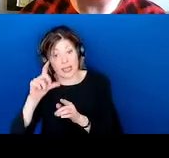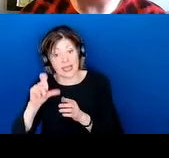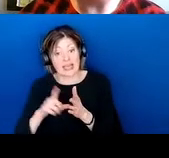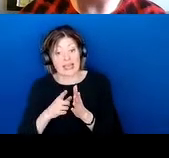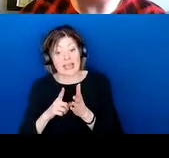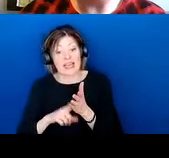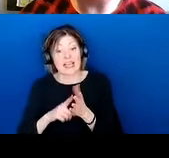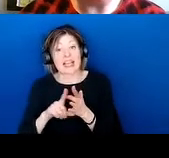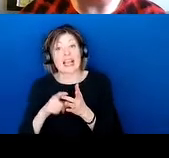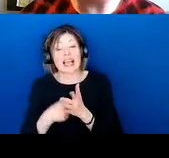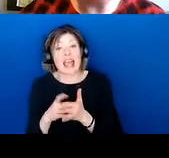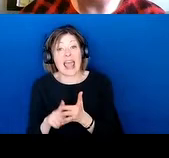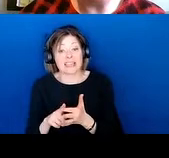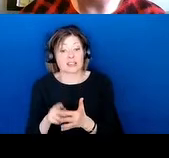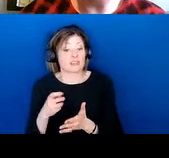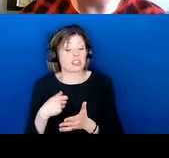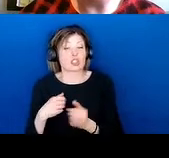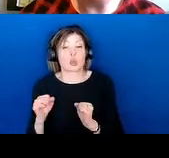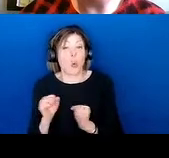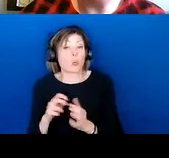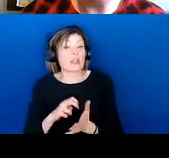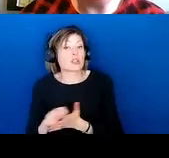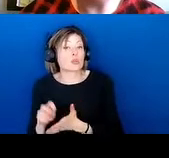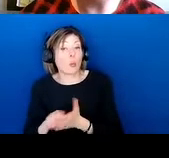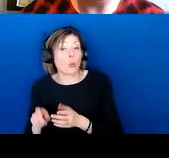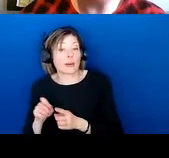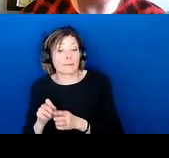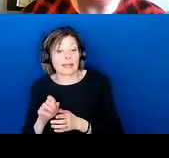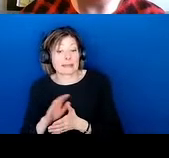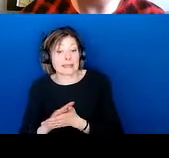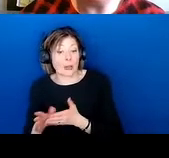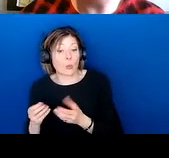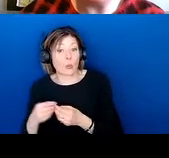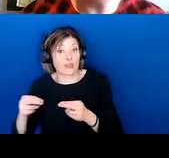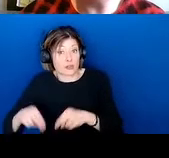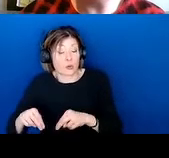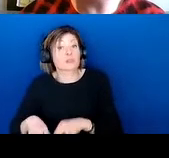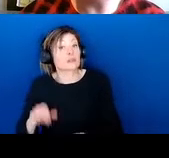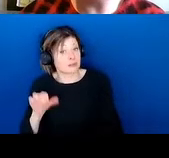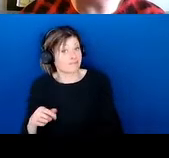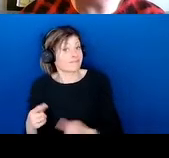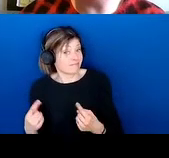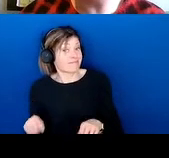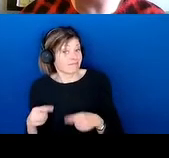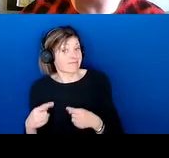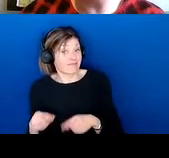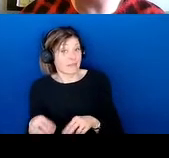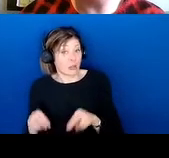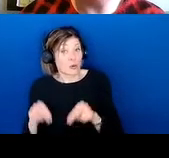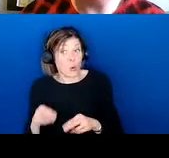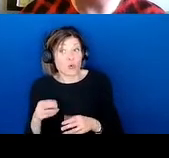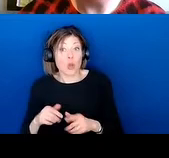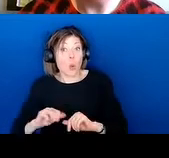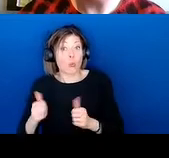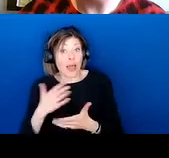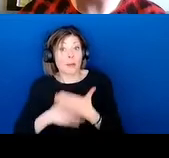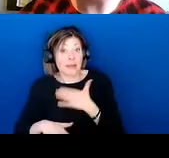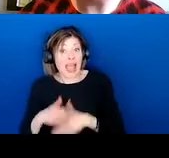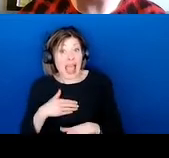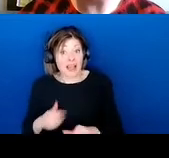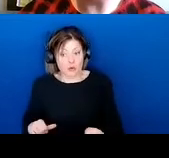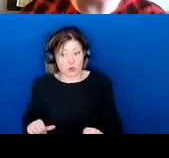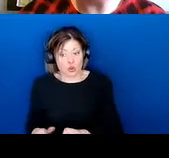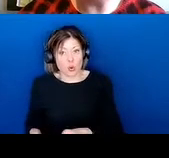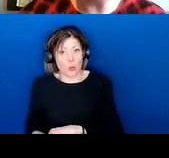just taking a winter walk in Painshill with our dog. Yes, we do allow well-behaved dogs on short leads. Now